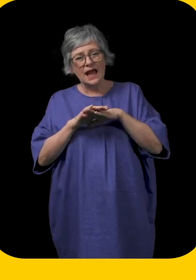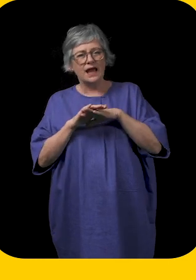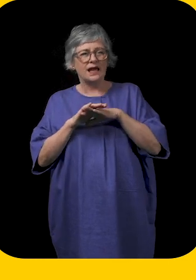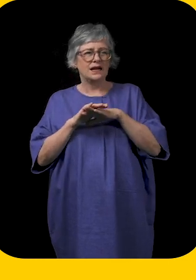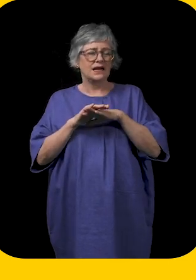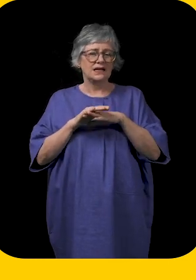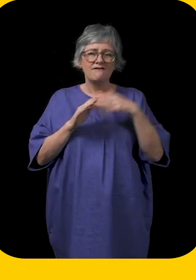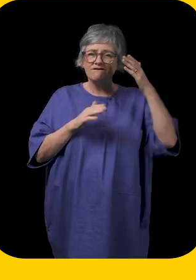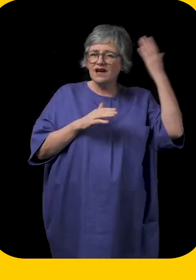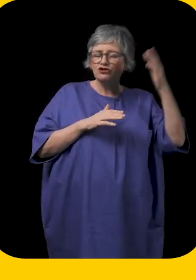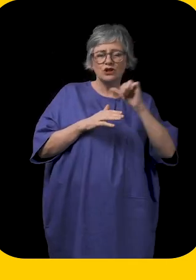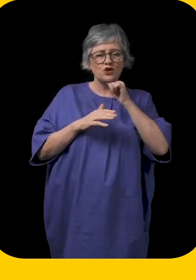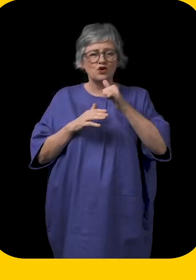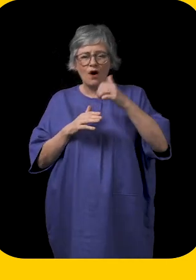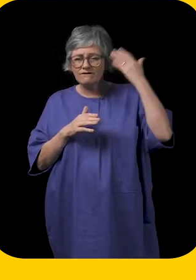these skills,